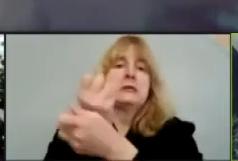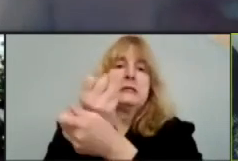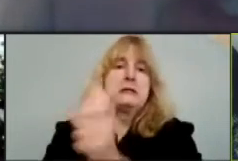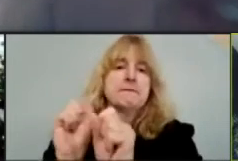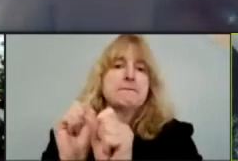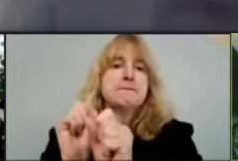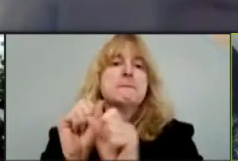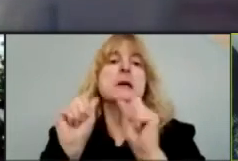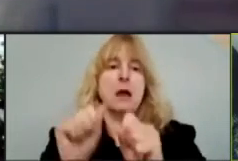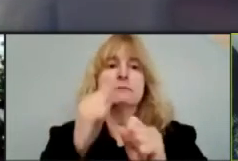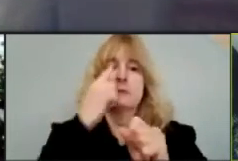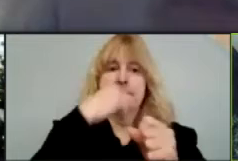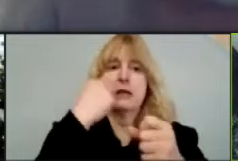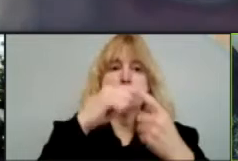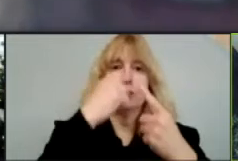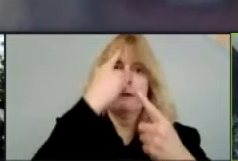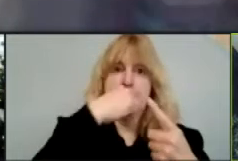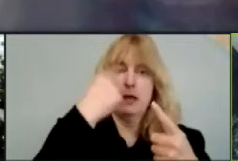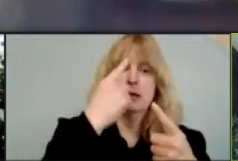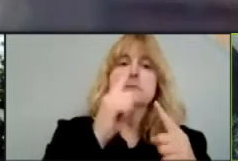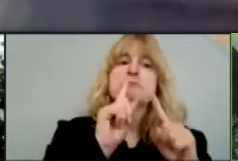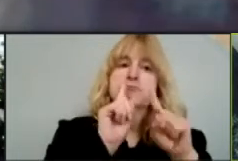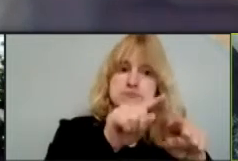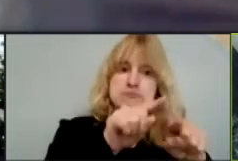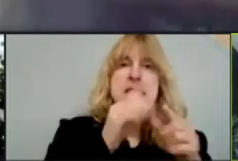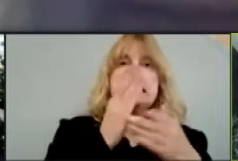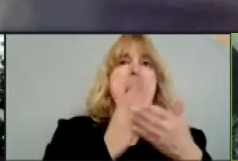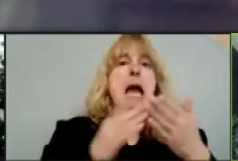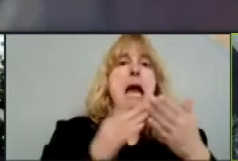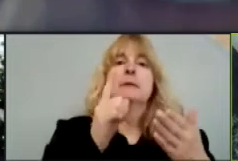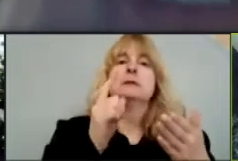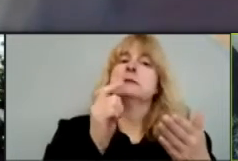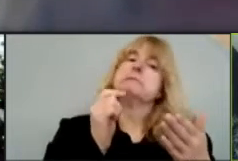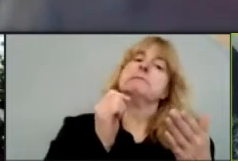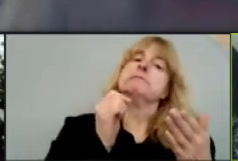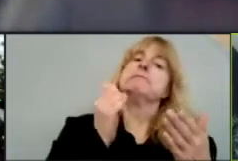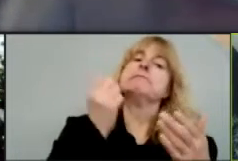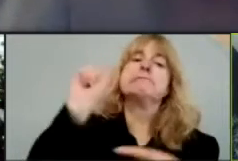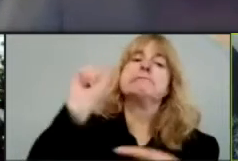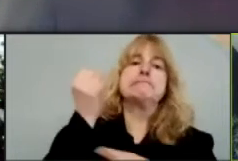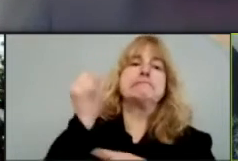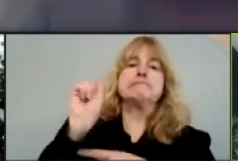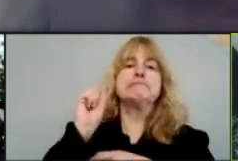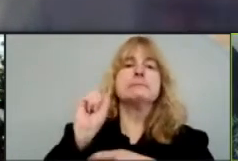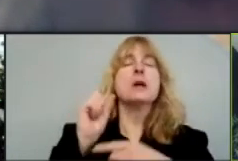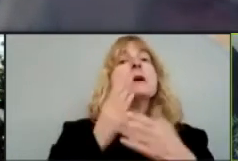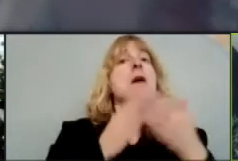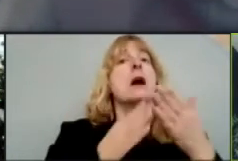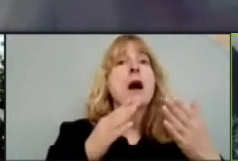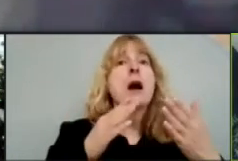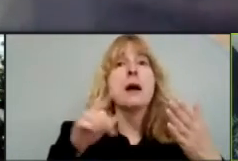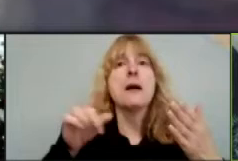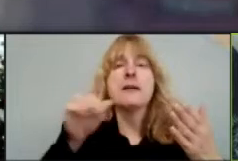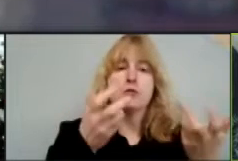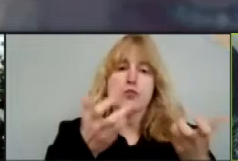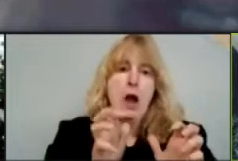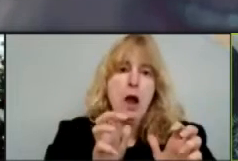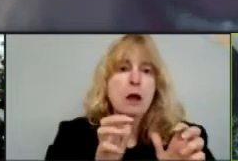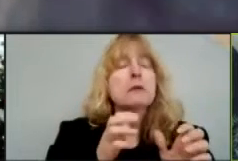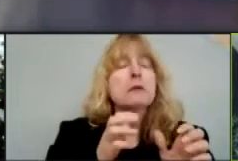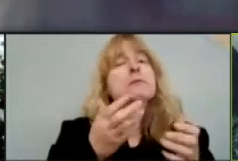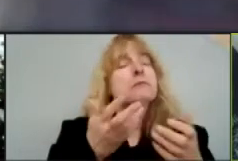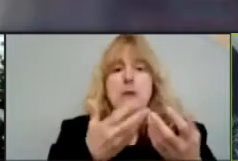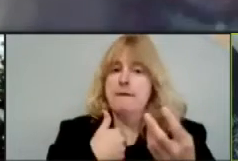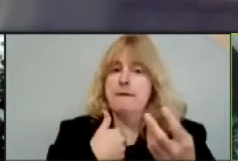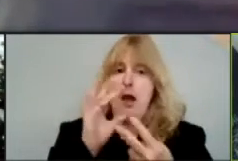learning. There was some resistance to that, and it was never about imposing in-person learning, but it was about offering that as an option.